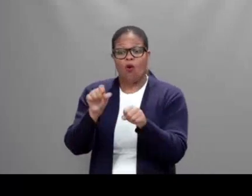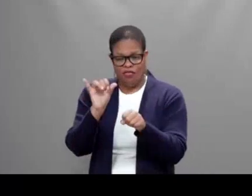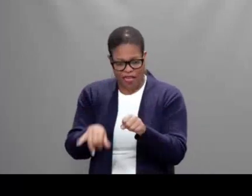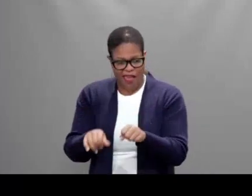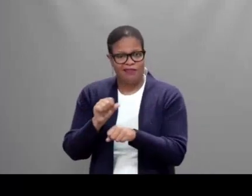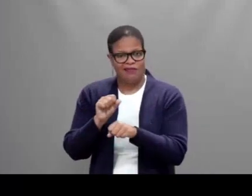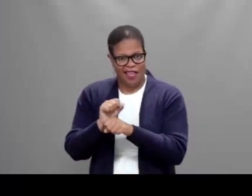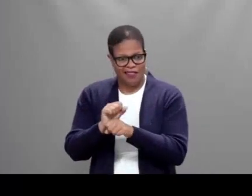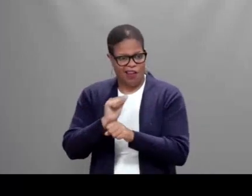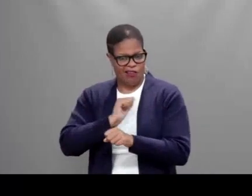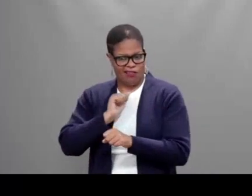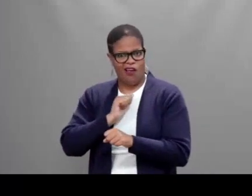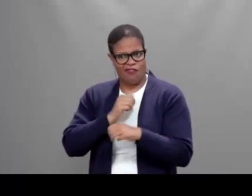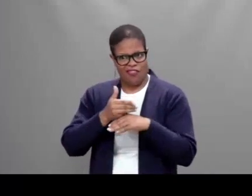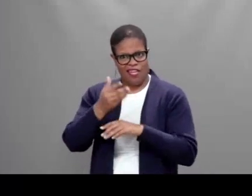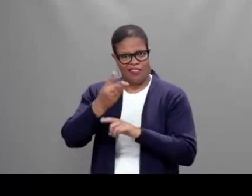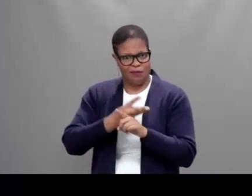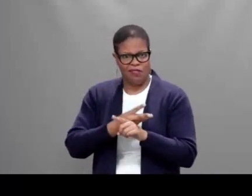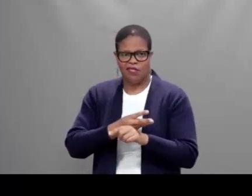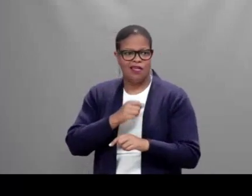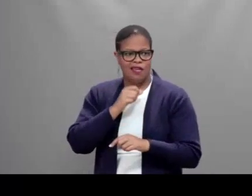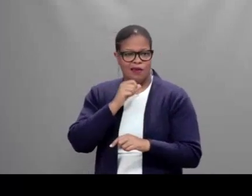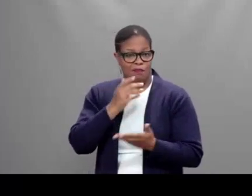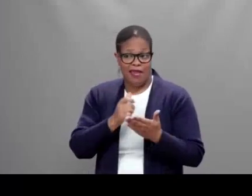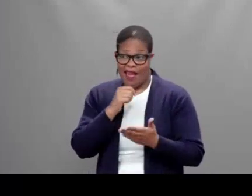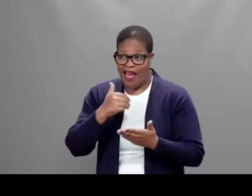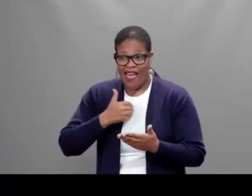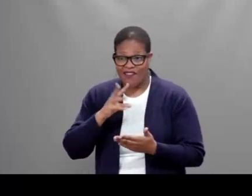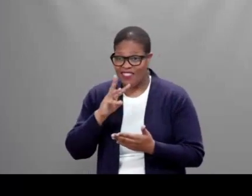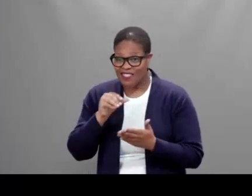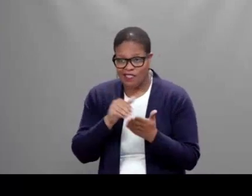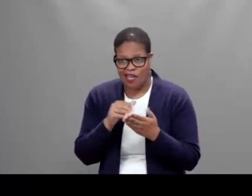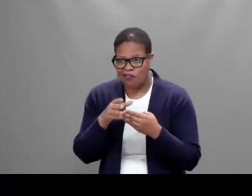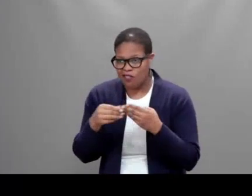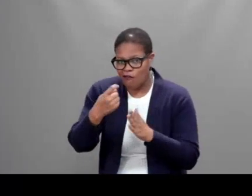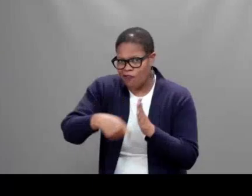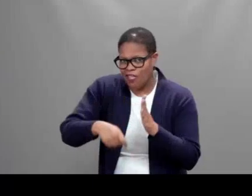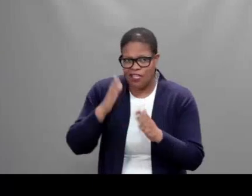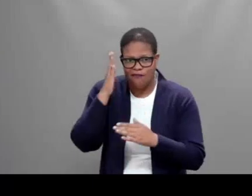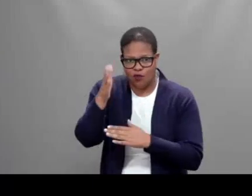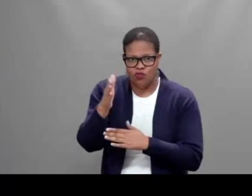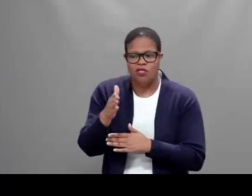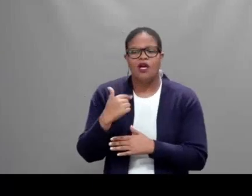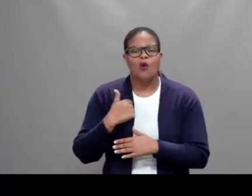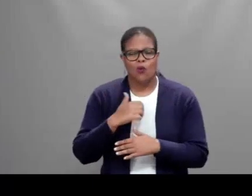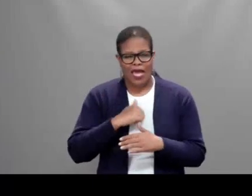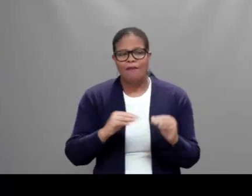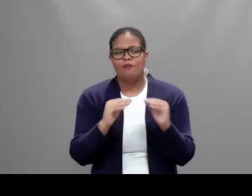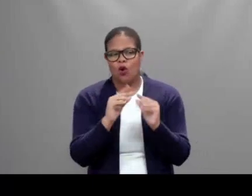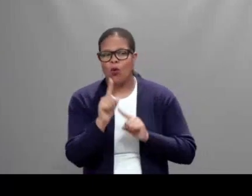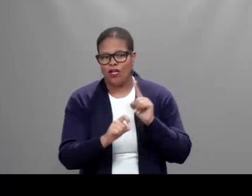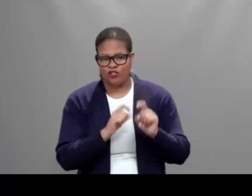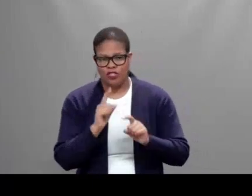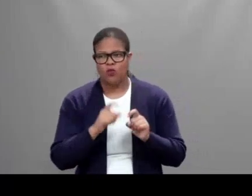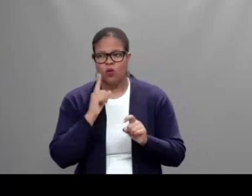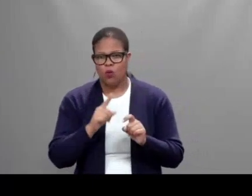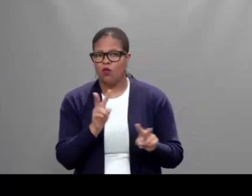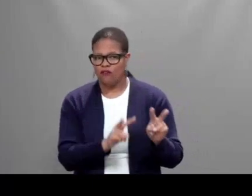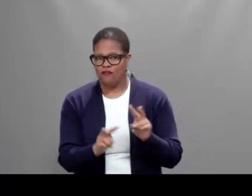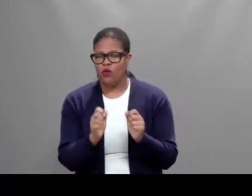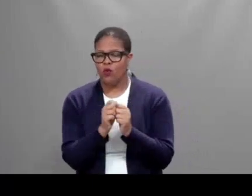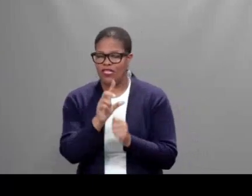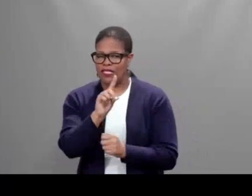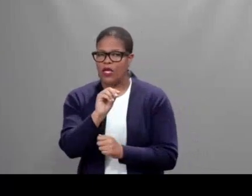ourselves over the next 6 months, we may not have a $60,000 fee in the future. So we had some follow-up questions we're going to review with